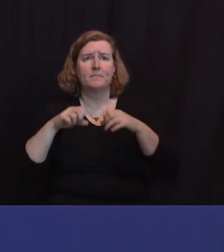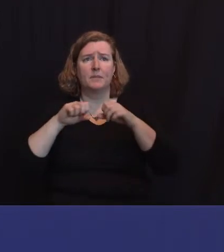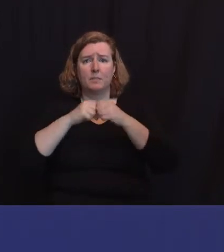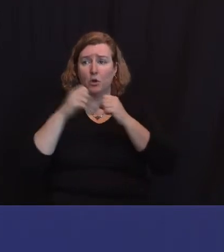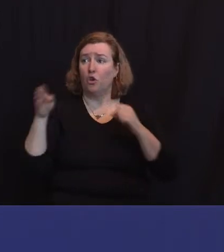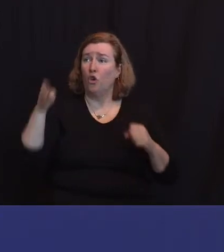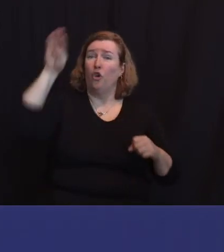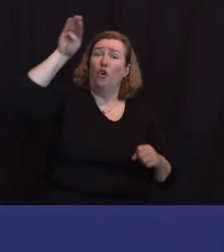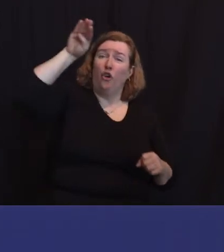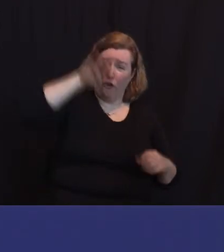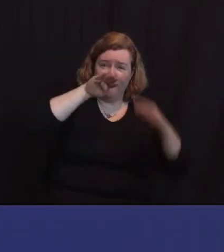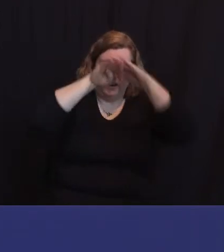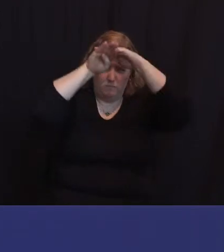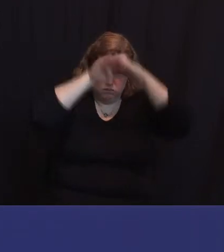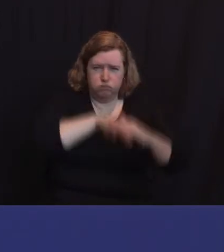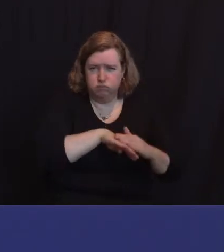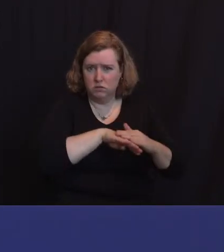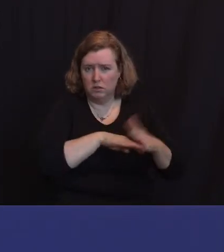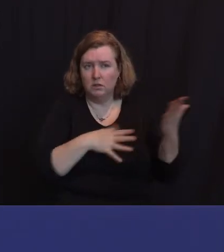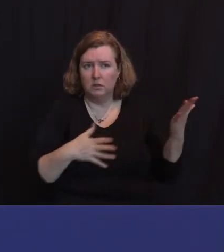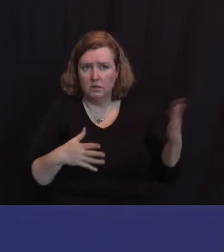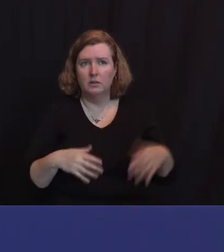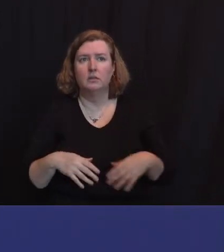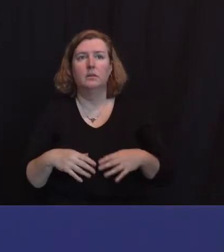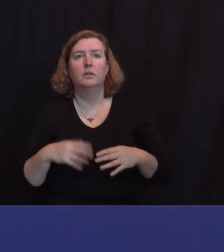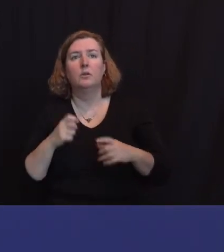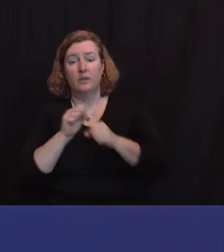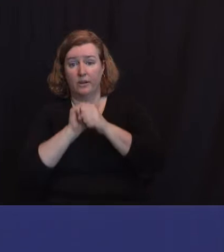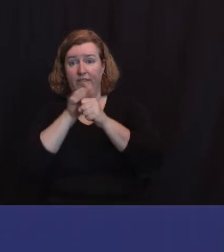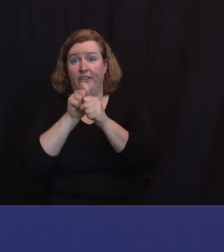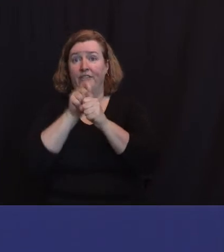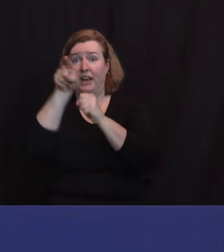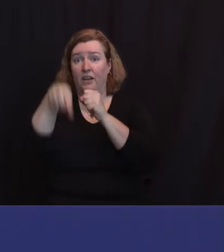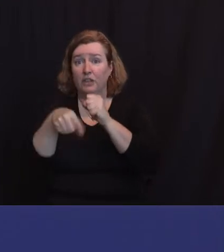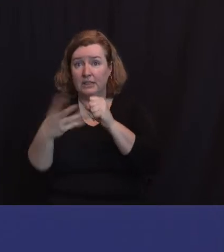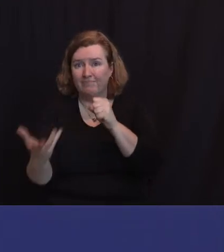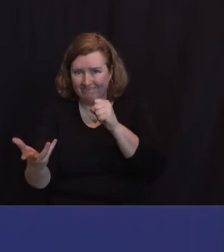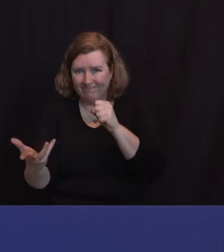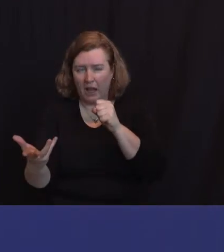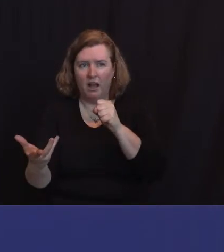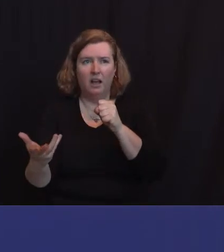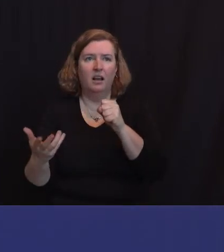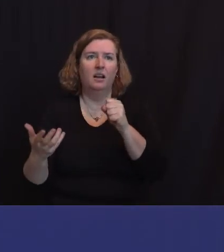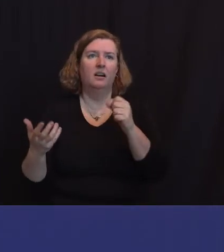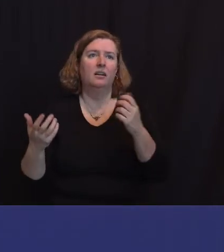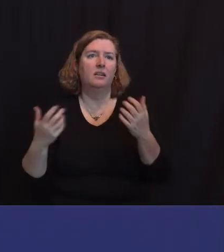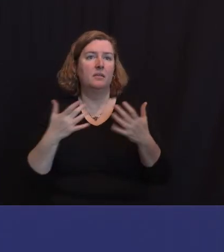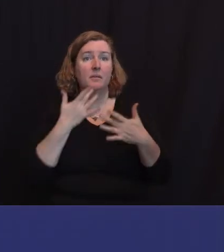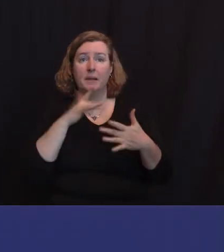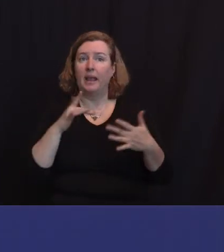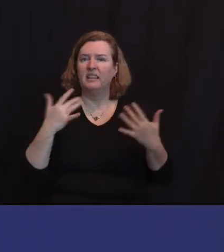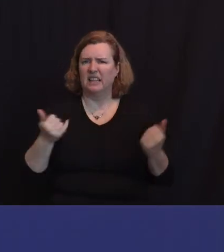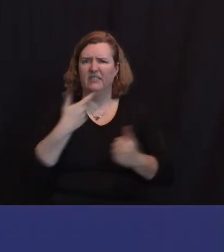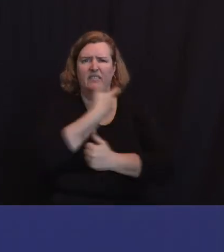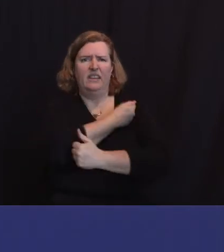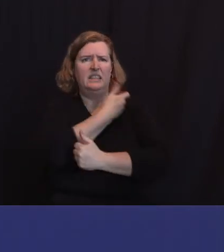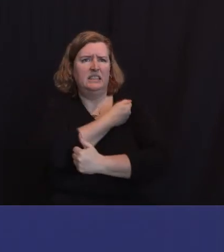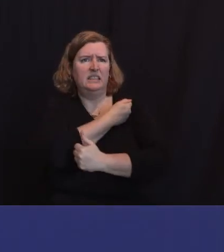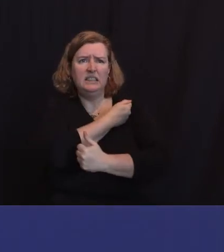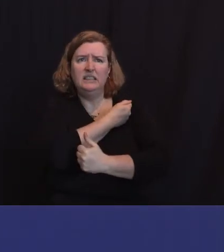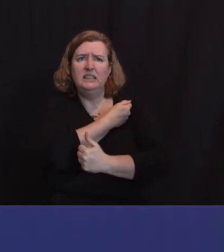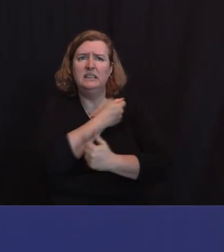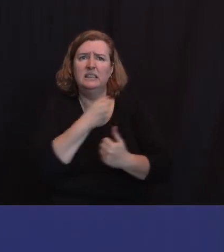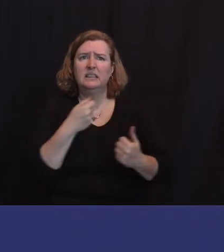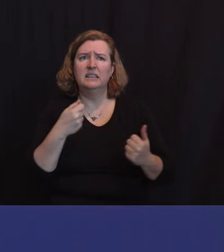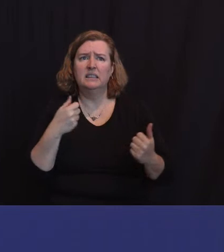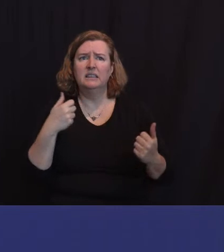similar reality with the variants. That's what we're seeing right now. The good news, as I said, we got vaccine capacities, knowledge, behavior that we did